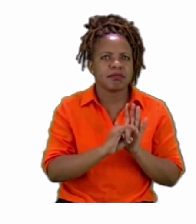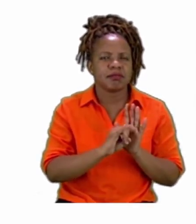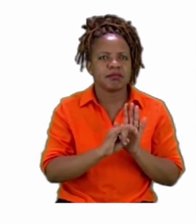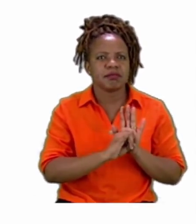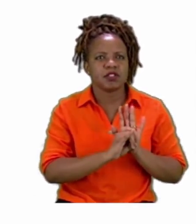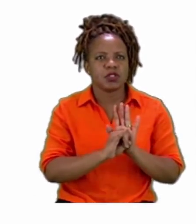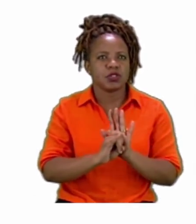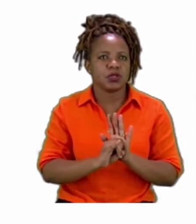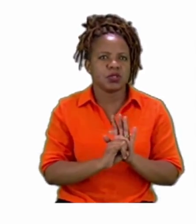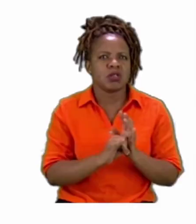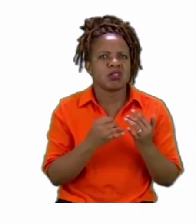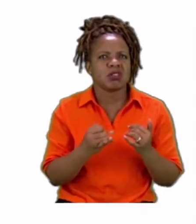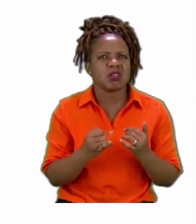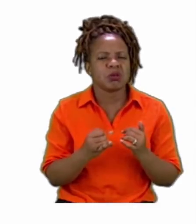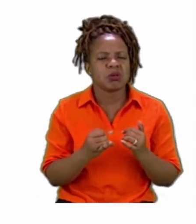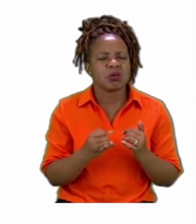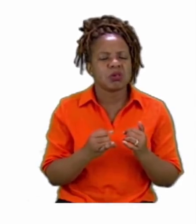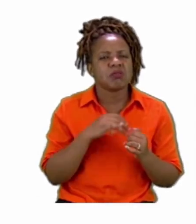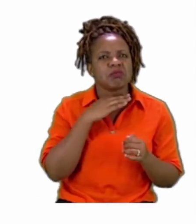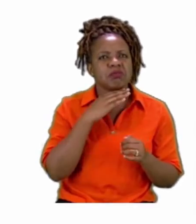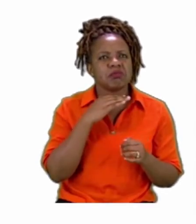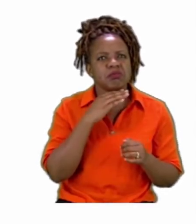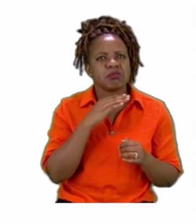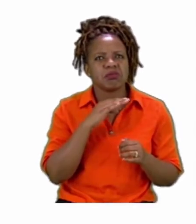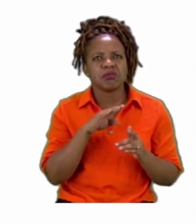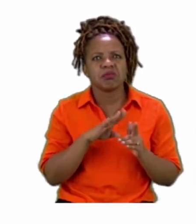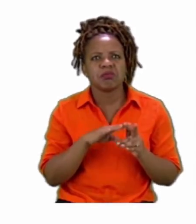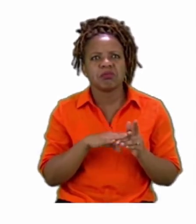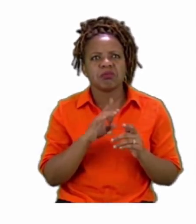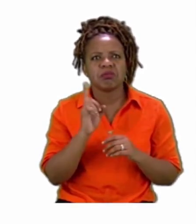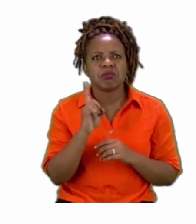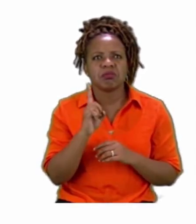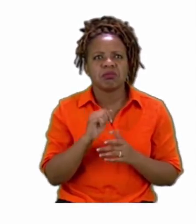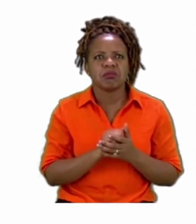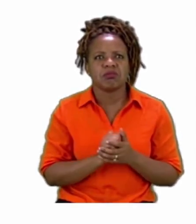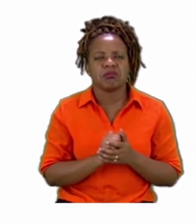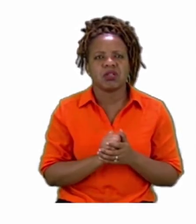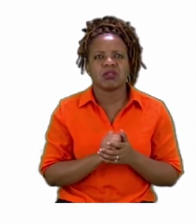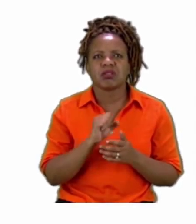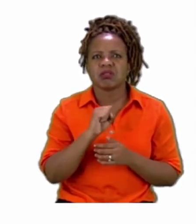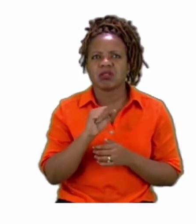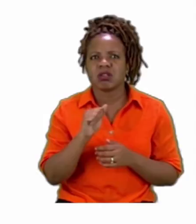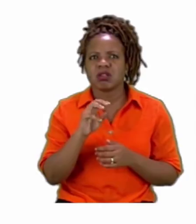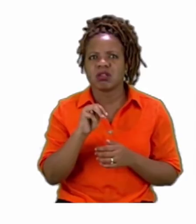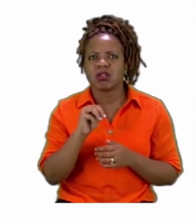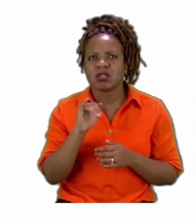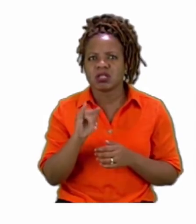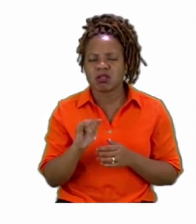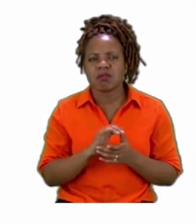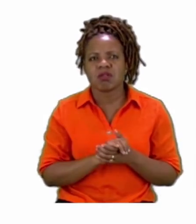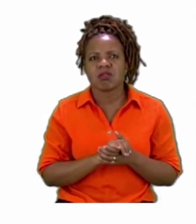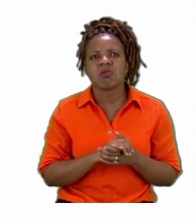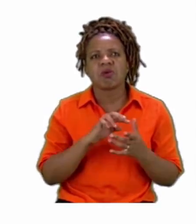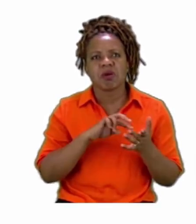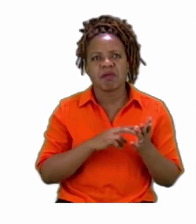only that, boys and girls, it starts with the sentence that says one day. Now, anytime a story